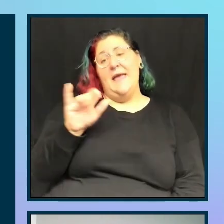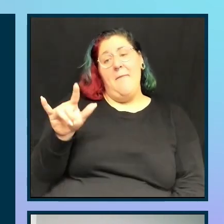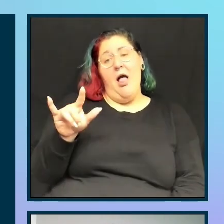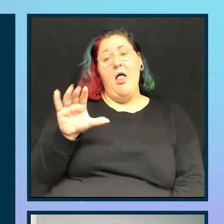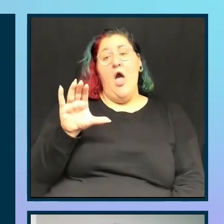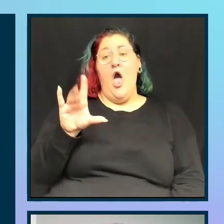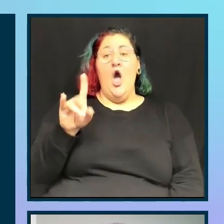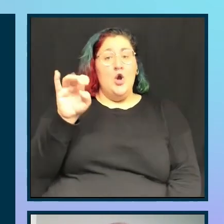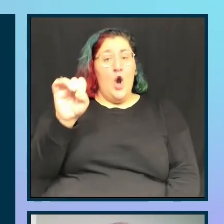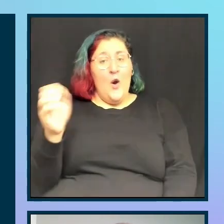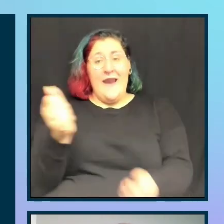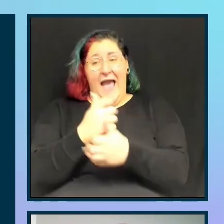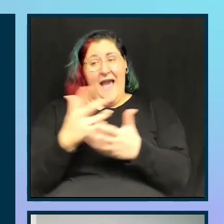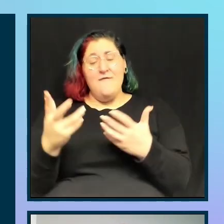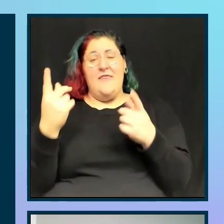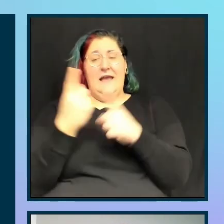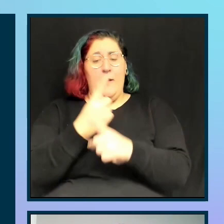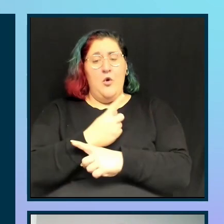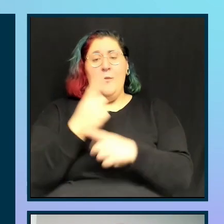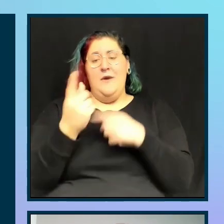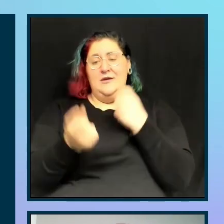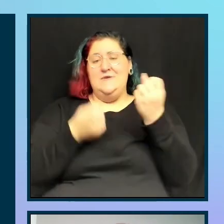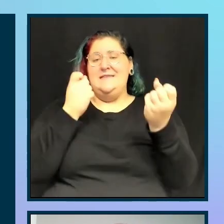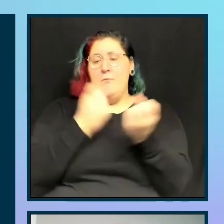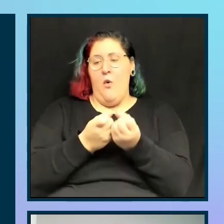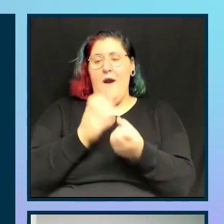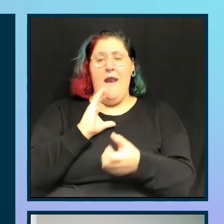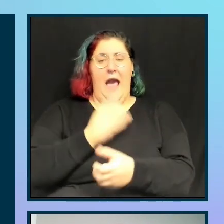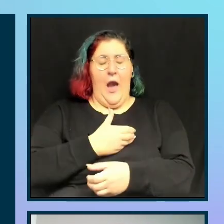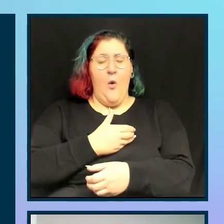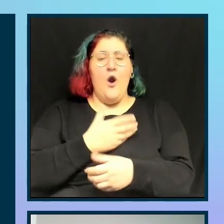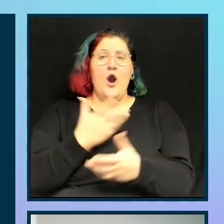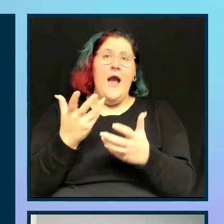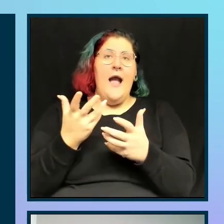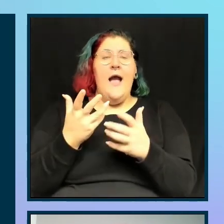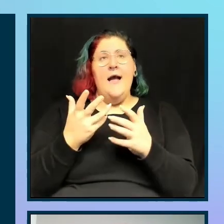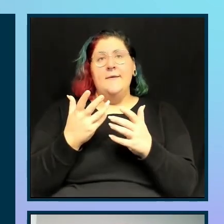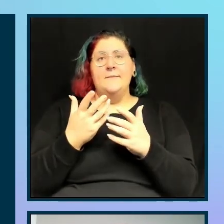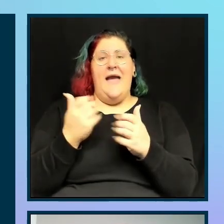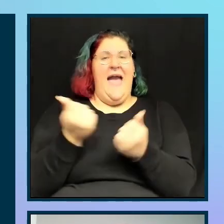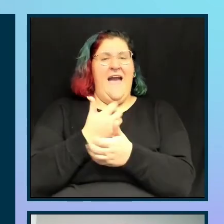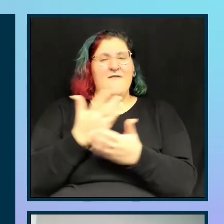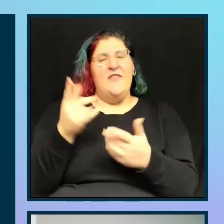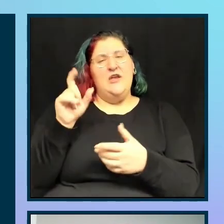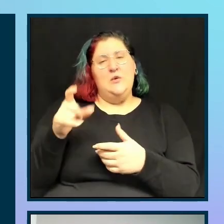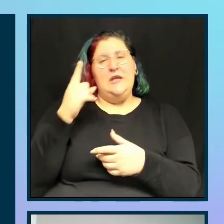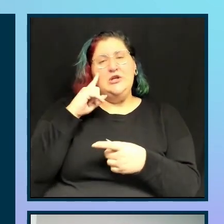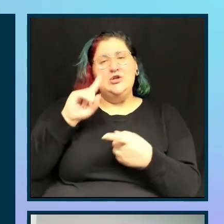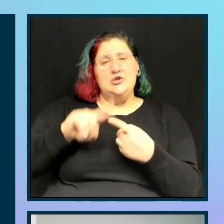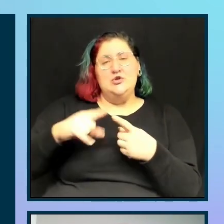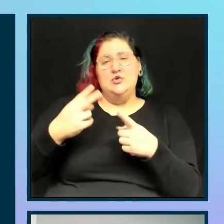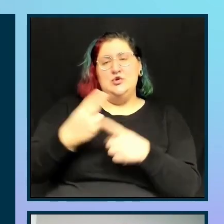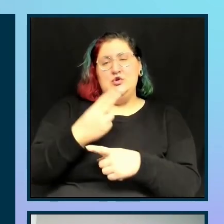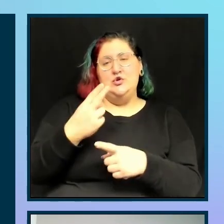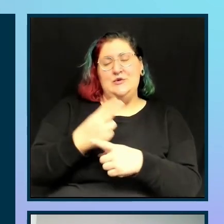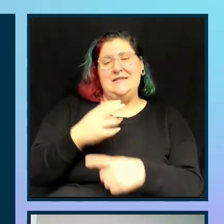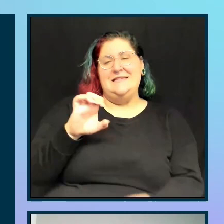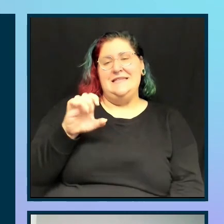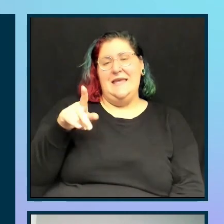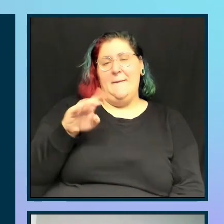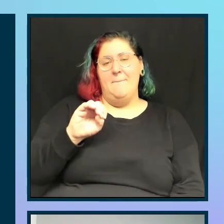appropriate heading levels and nesting that you need in an accessible EPUB 3 that's going to meet GCA